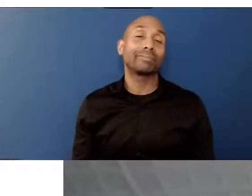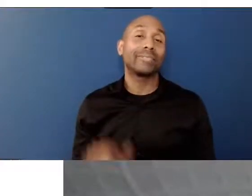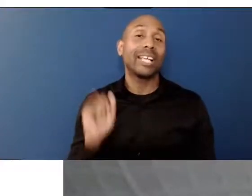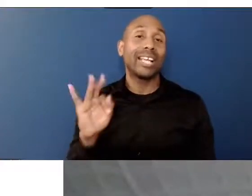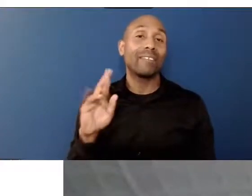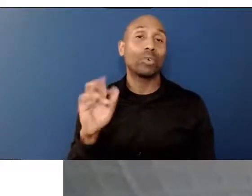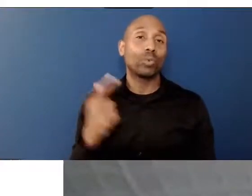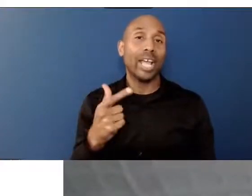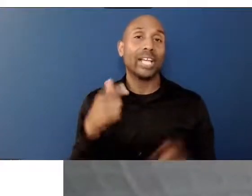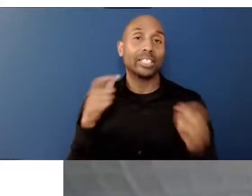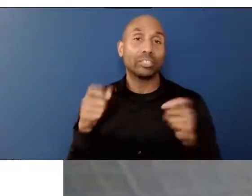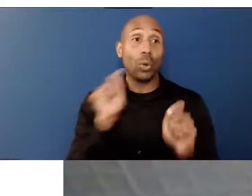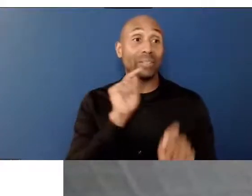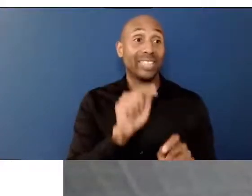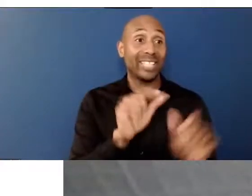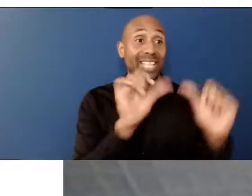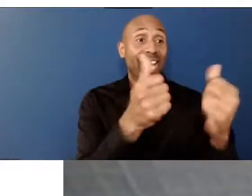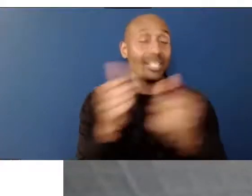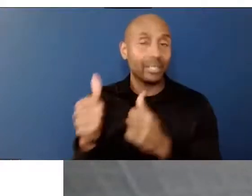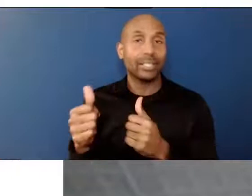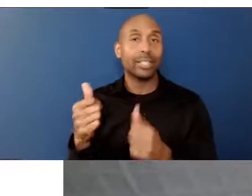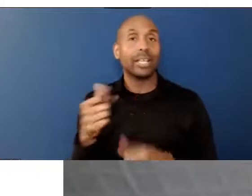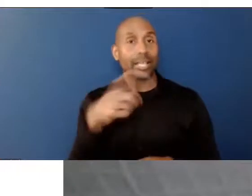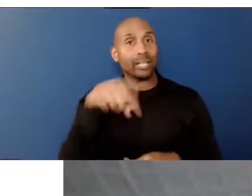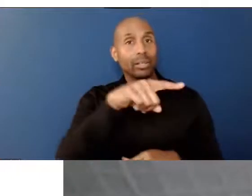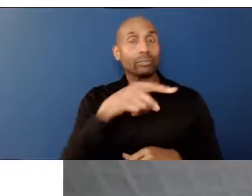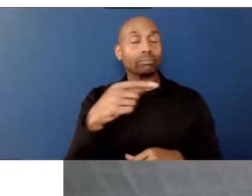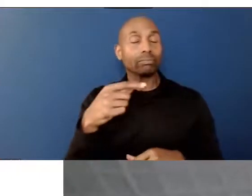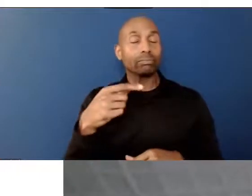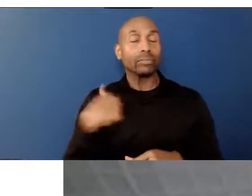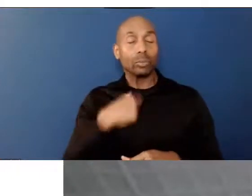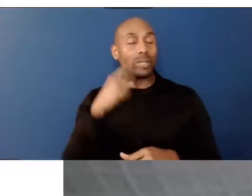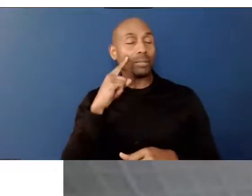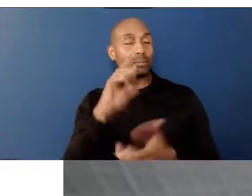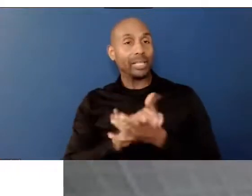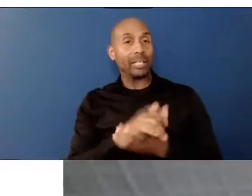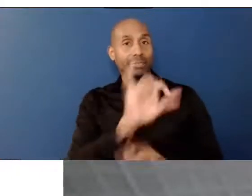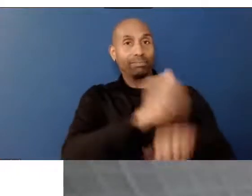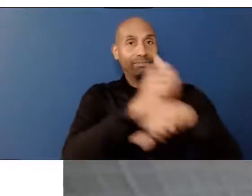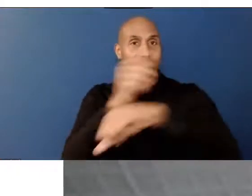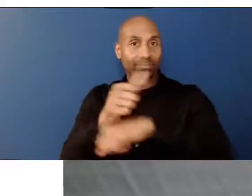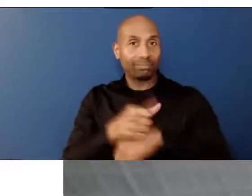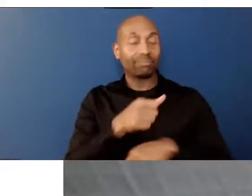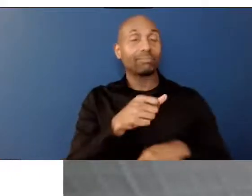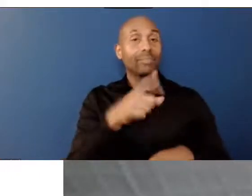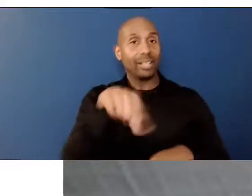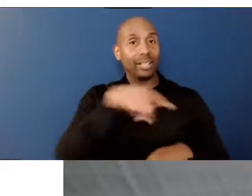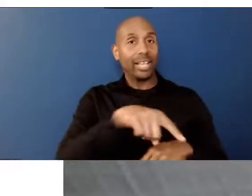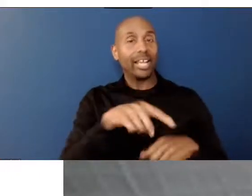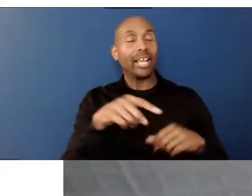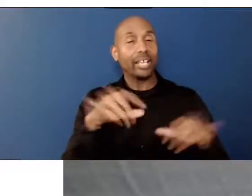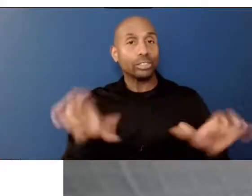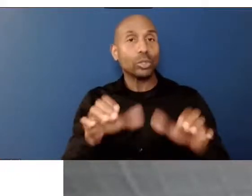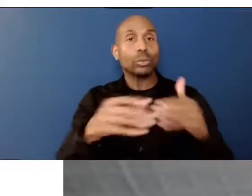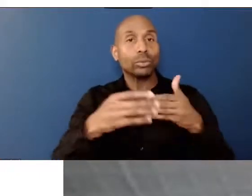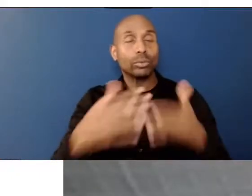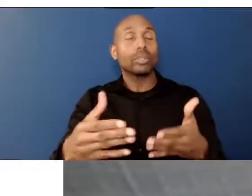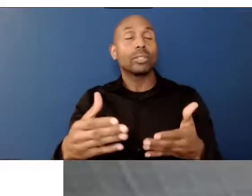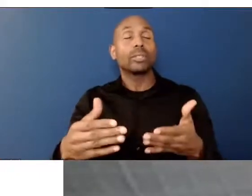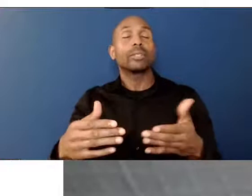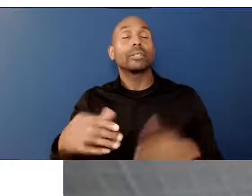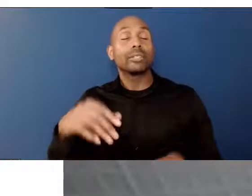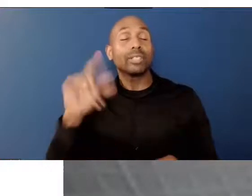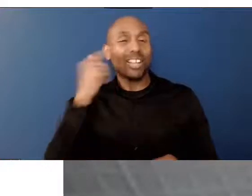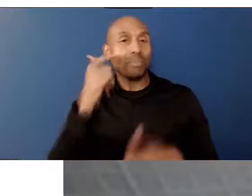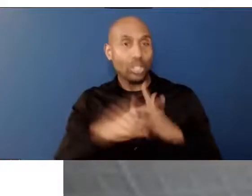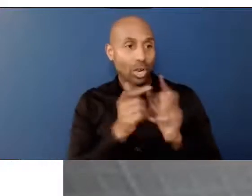that really excites me. And when trying to explain to other people and to other organizations that, the government's starting with them first,